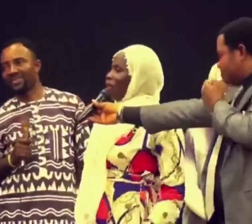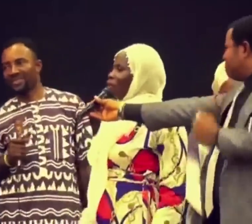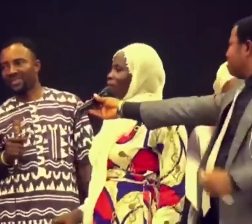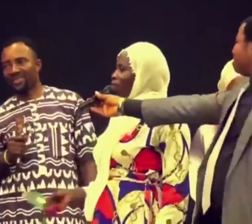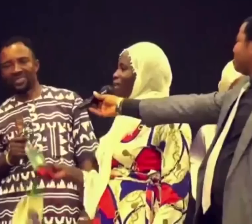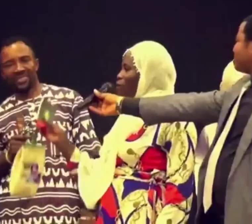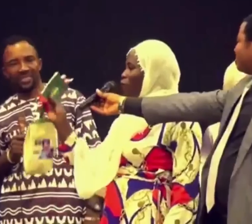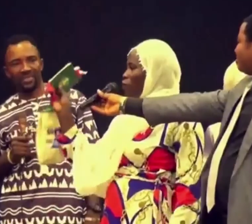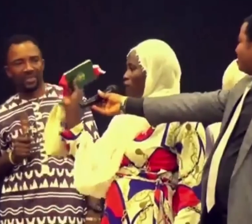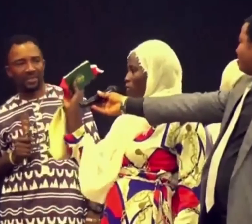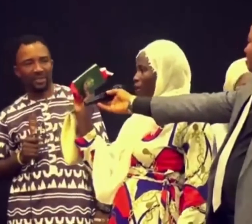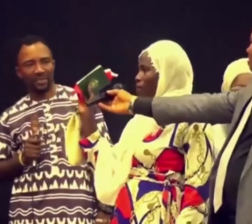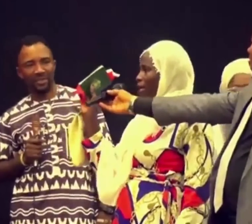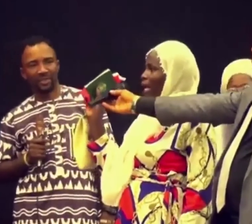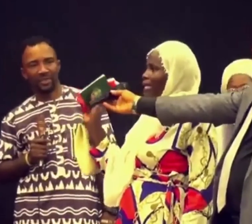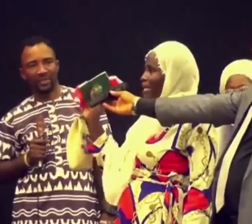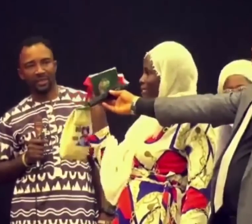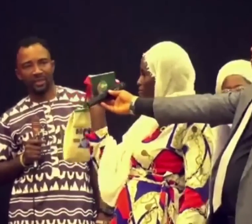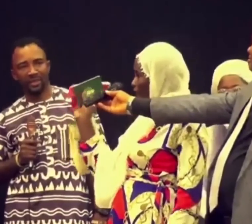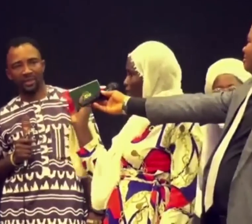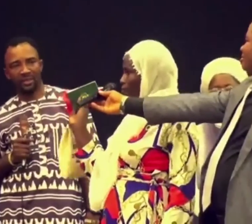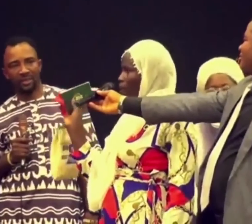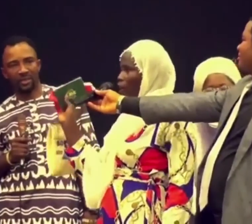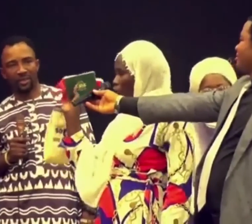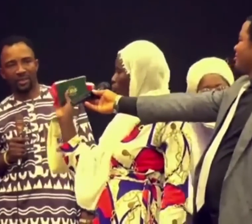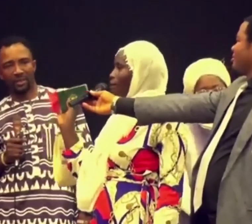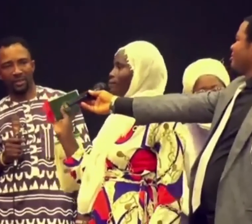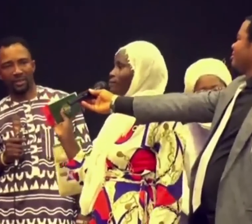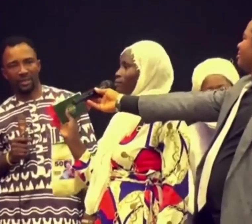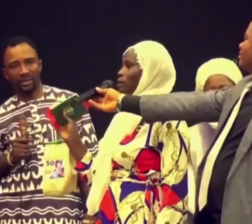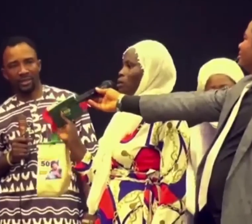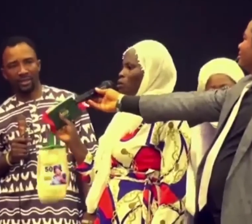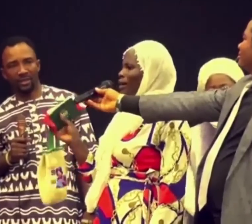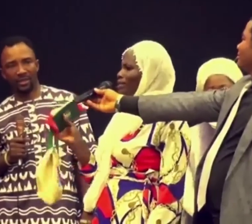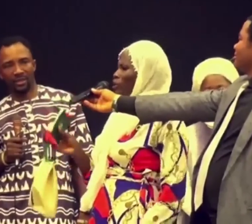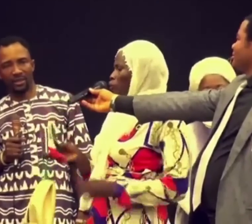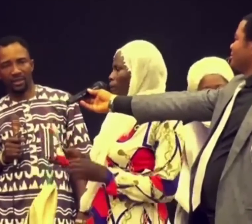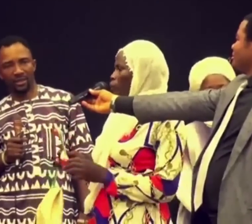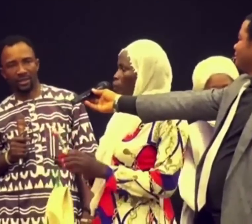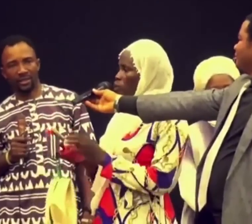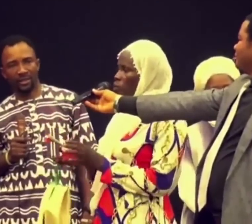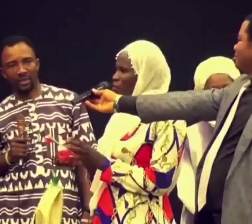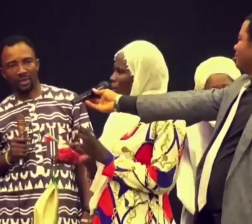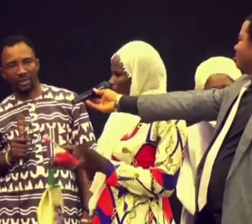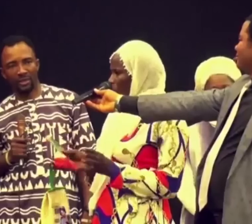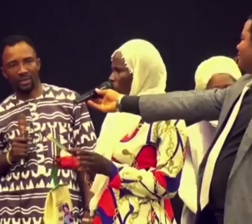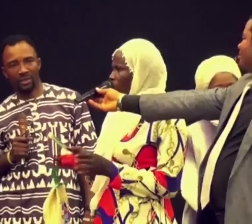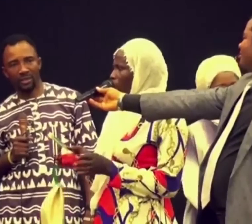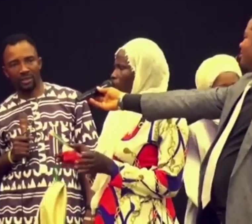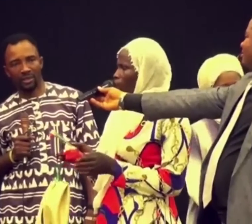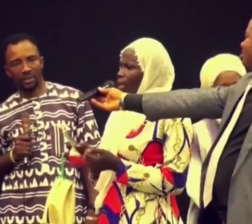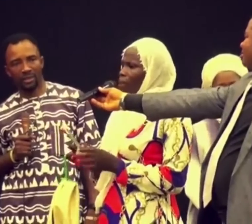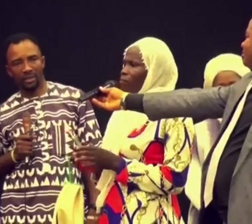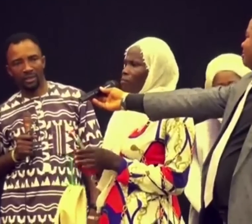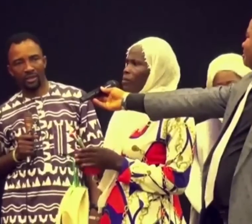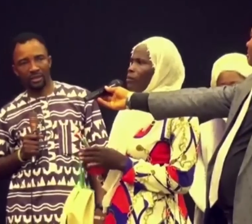ni ojo teni ka no phone wa soke pe alaite ti gba rin yeah. E lo gba o wa di ojo yen mo lo san apere gbagbon na ni